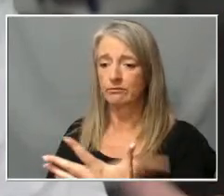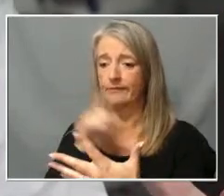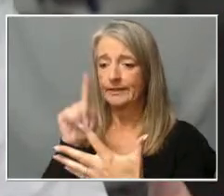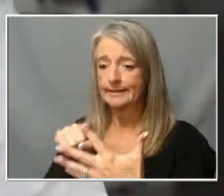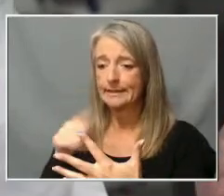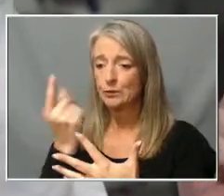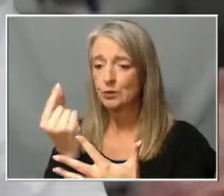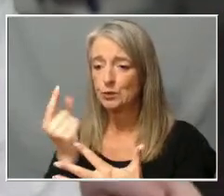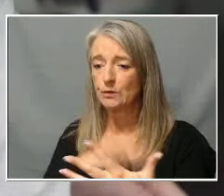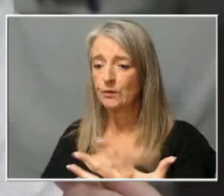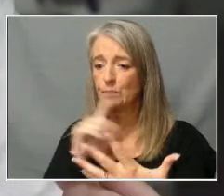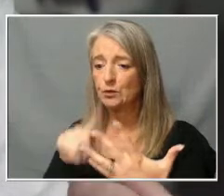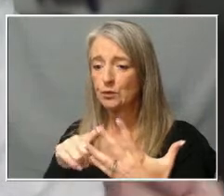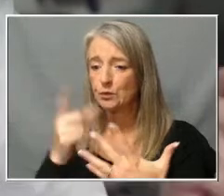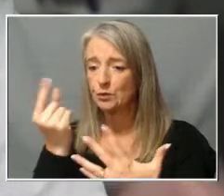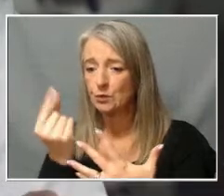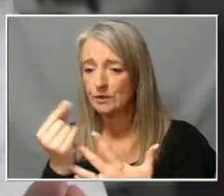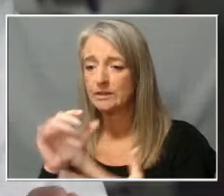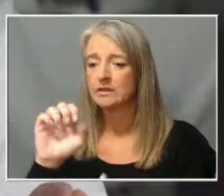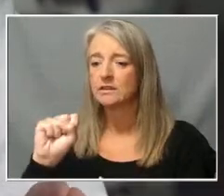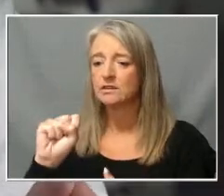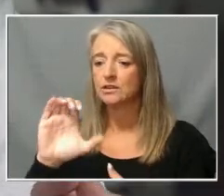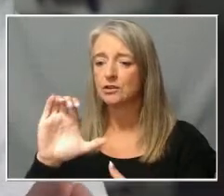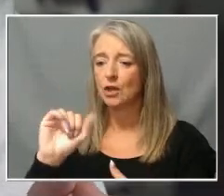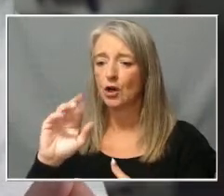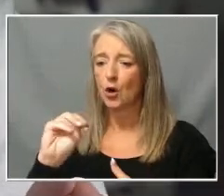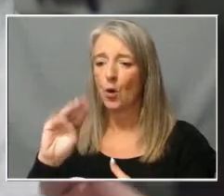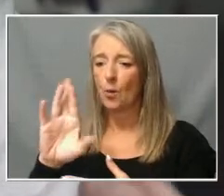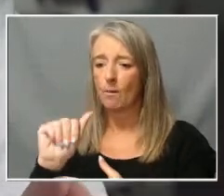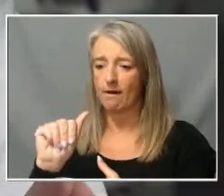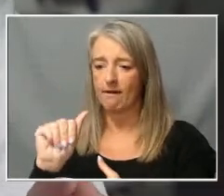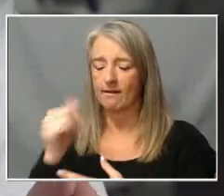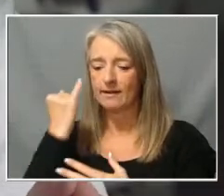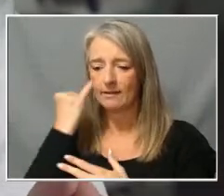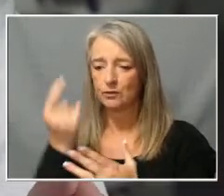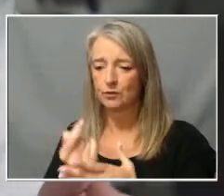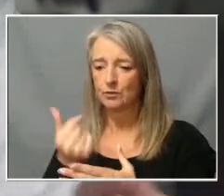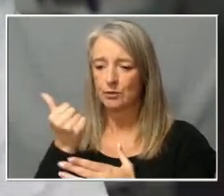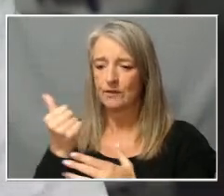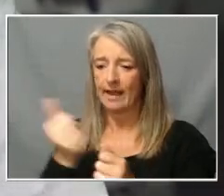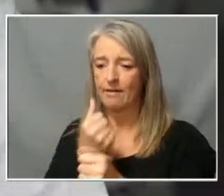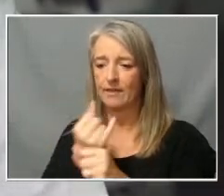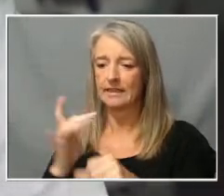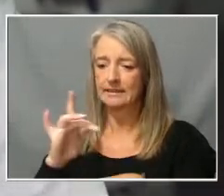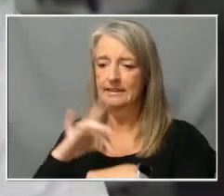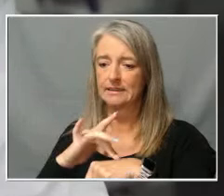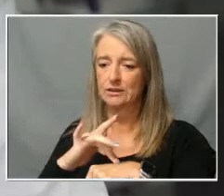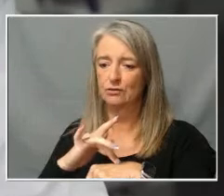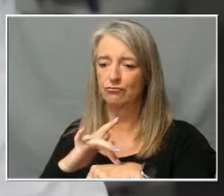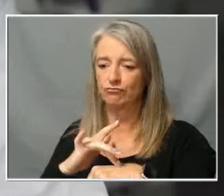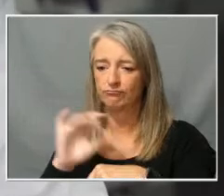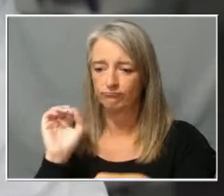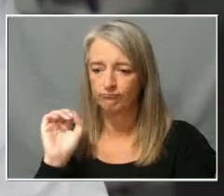remember he said, if it is a sarcoma, we have to remove the sarcoma and everything that it's touching. And I was like, okay.